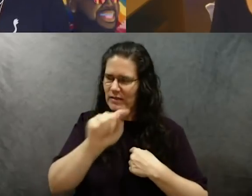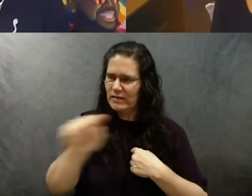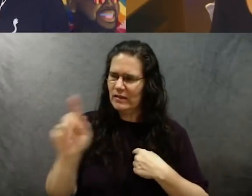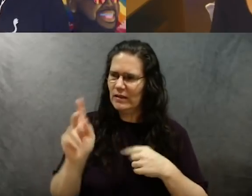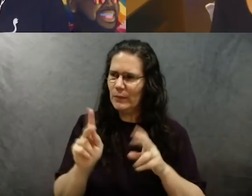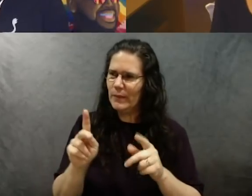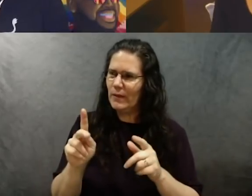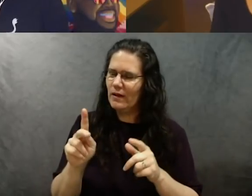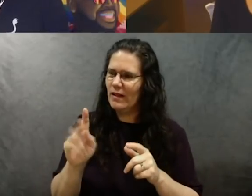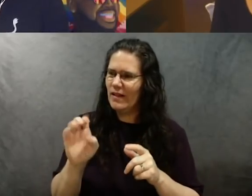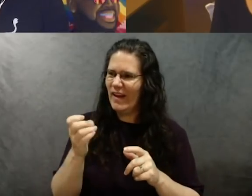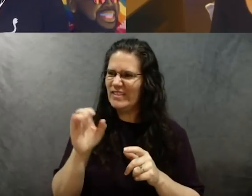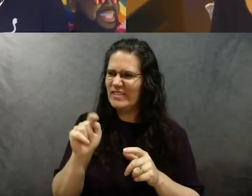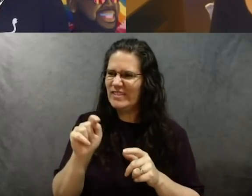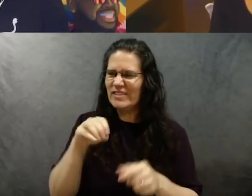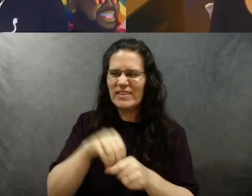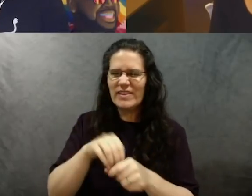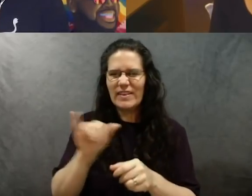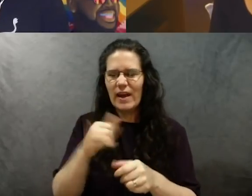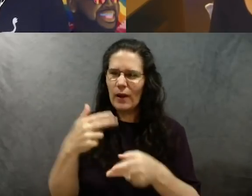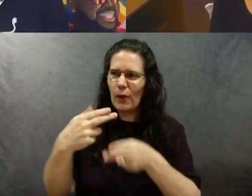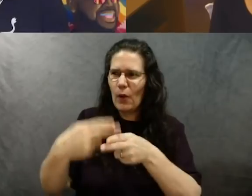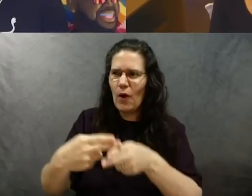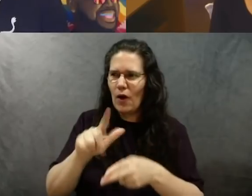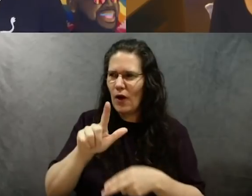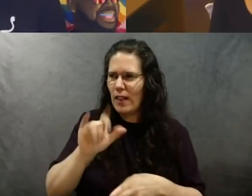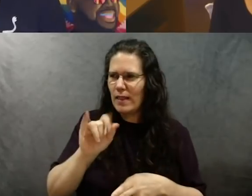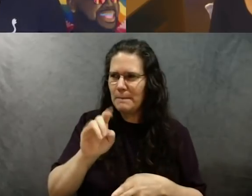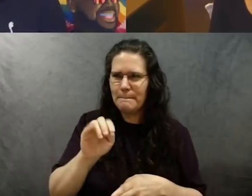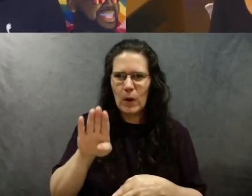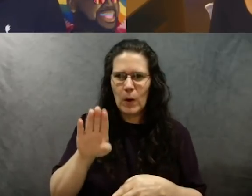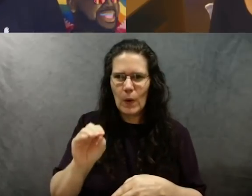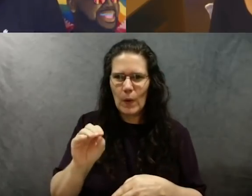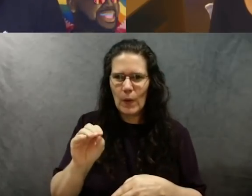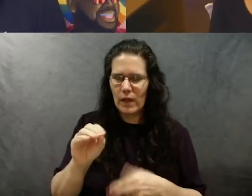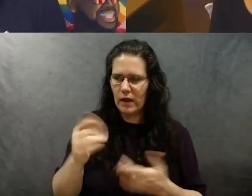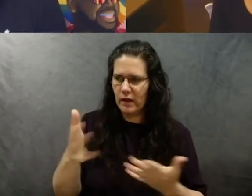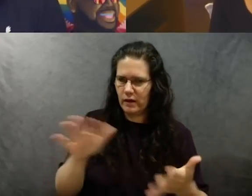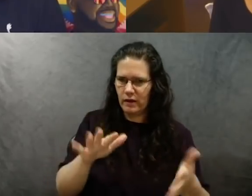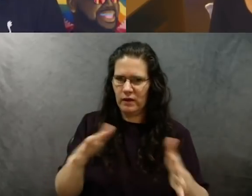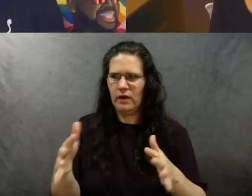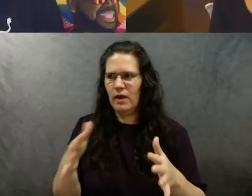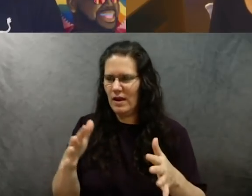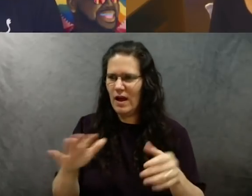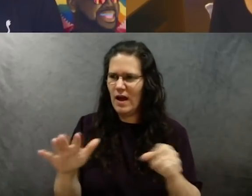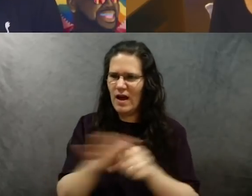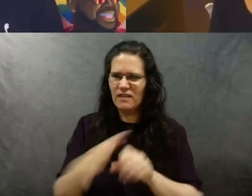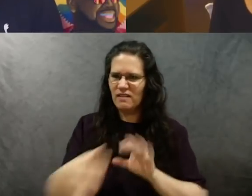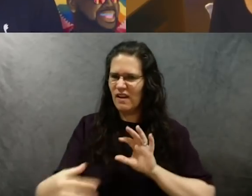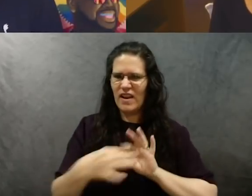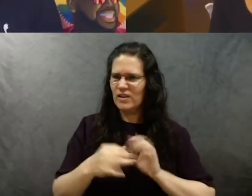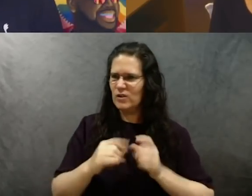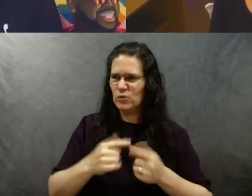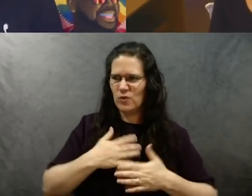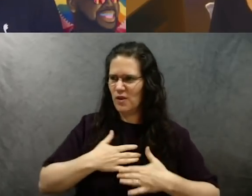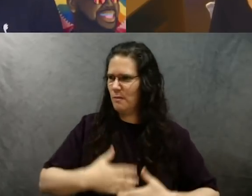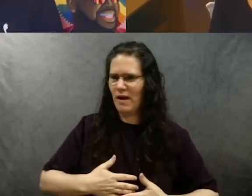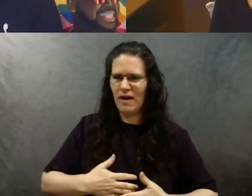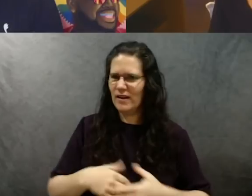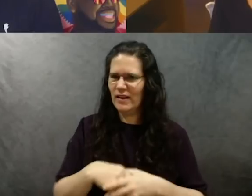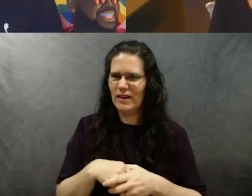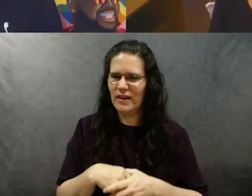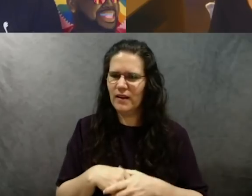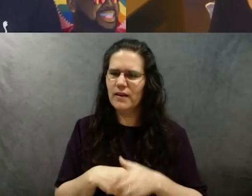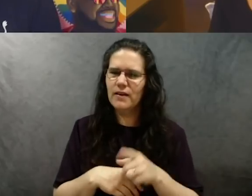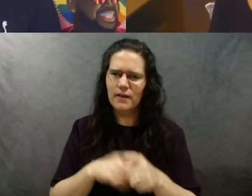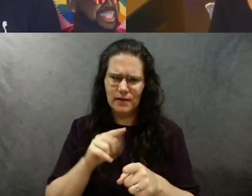of limbo, you know, where they're really disconnected from how their bodies are showing up right now. I'm right with